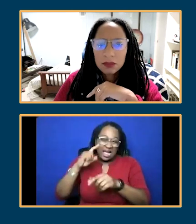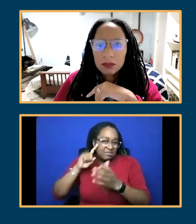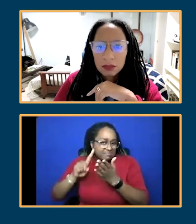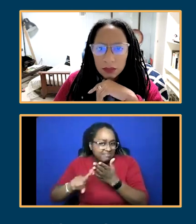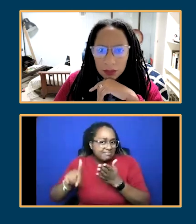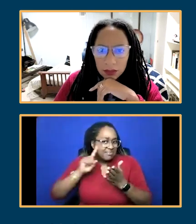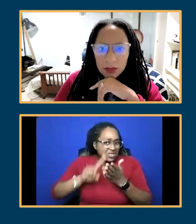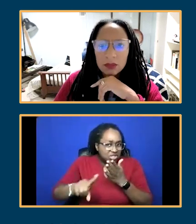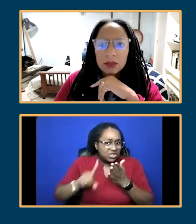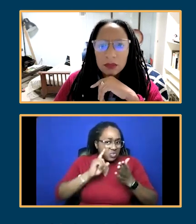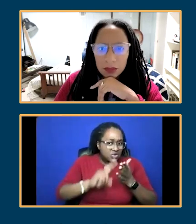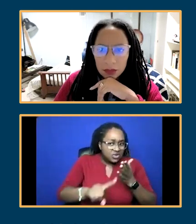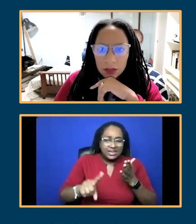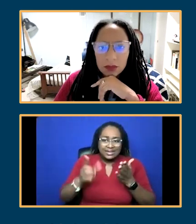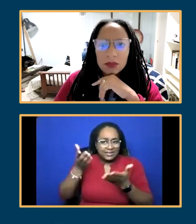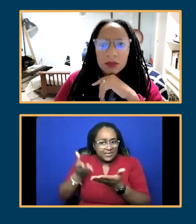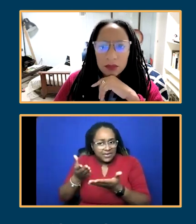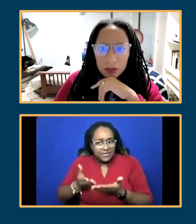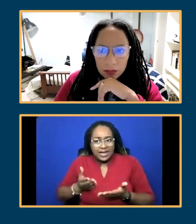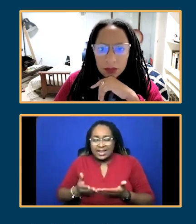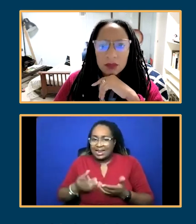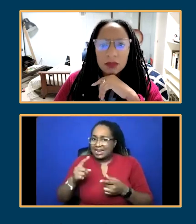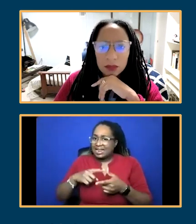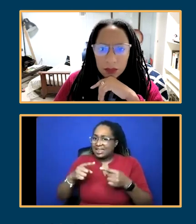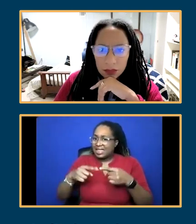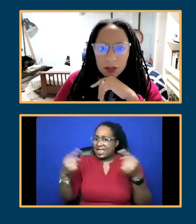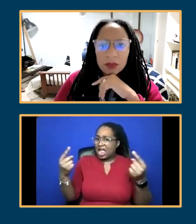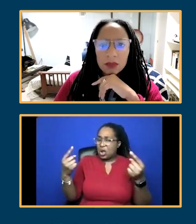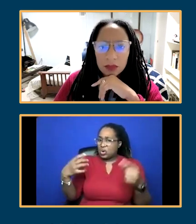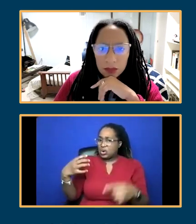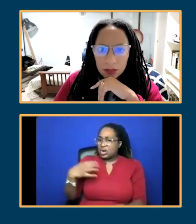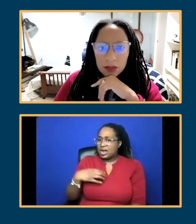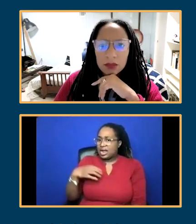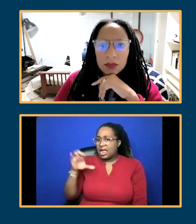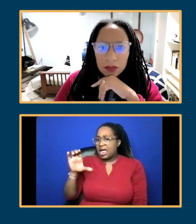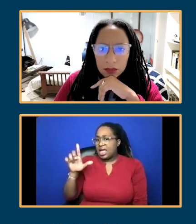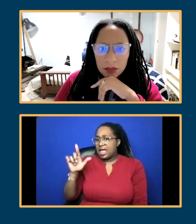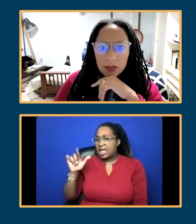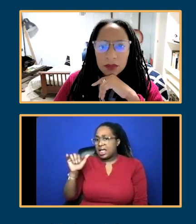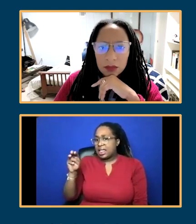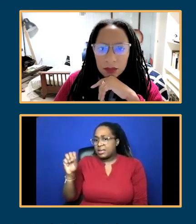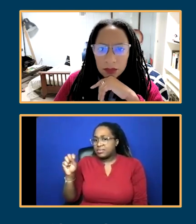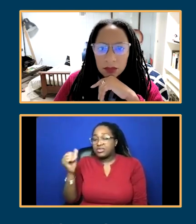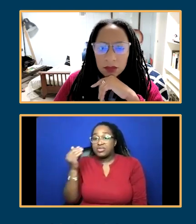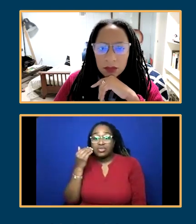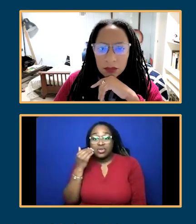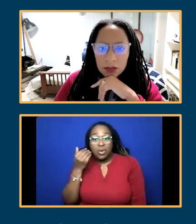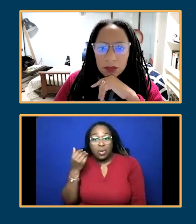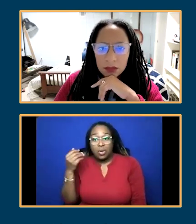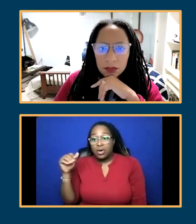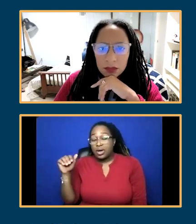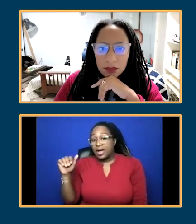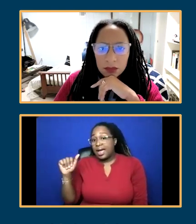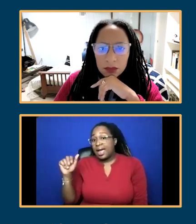and being able to counter the different claims that people are making. Tegna, where, Amity and I worked, they started